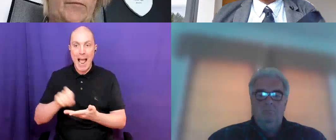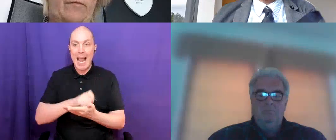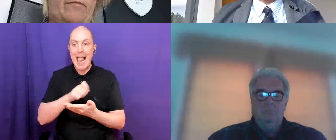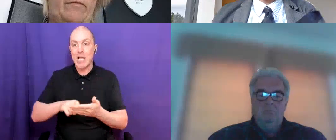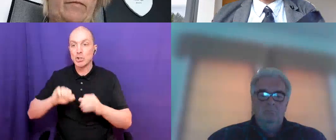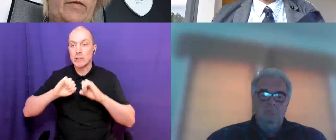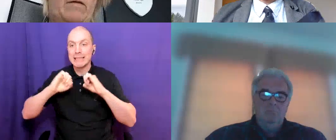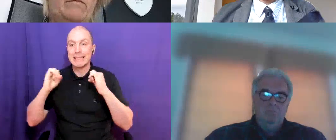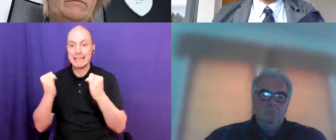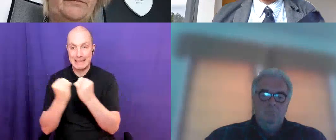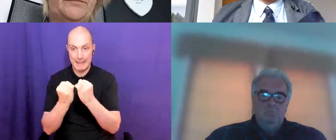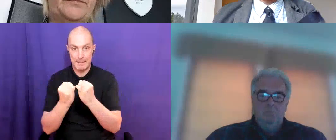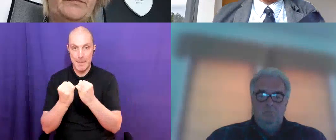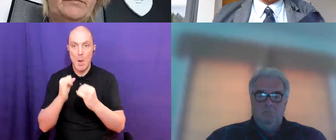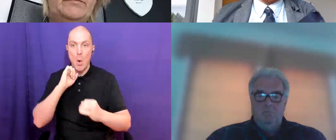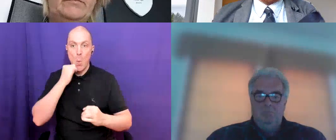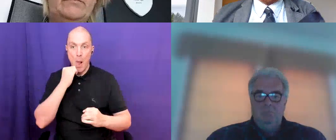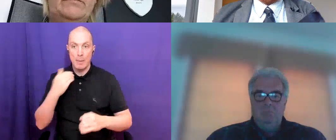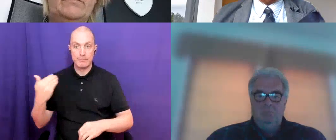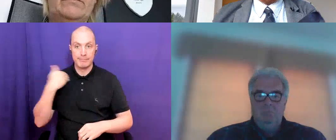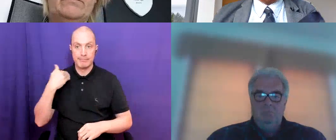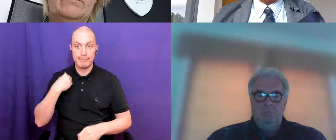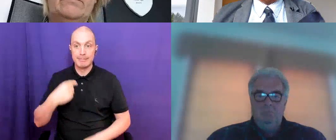attention as appropriate on the day.